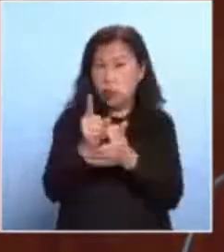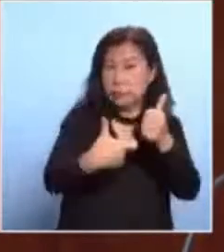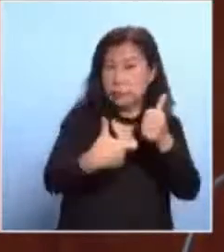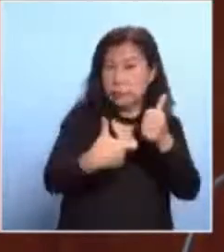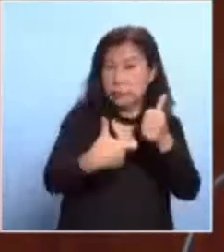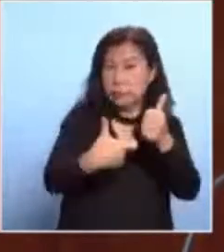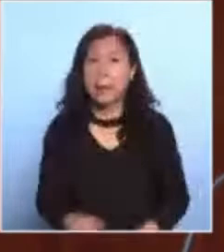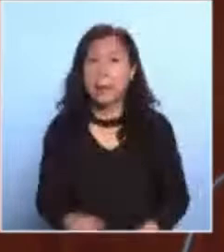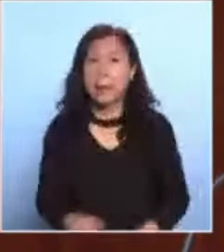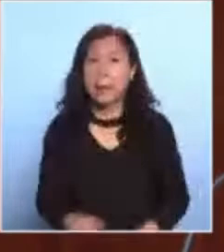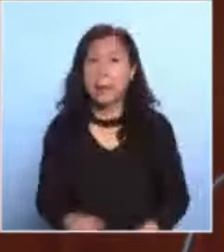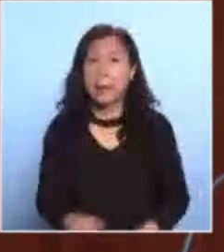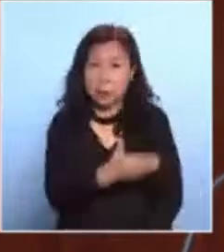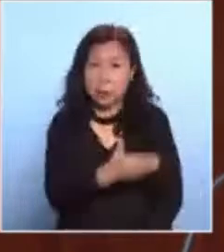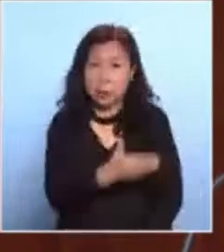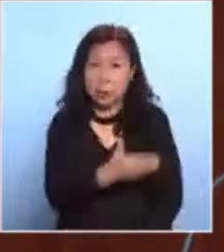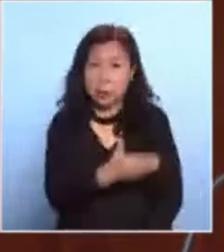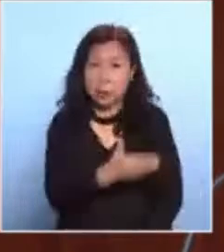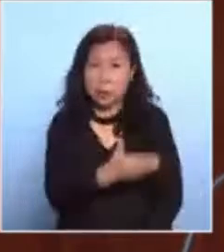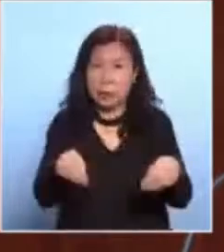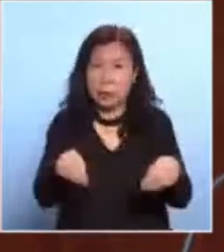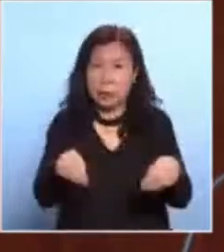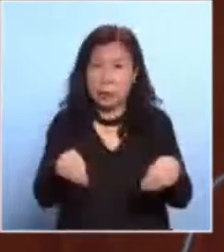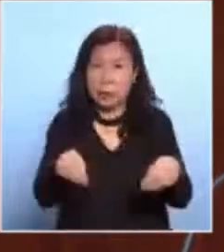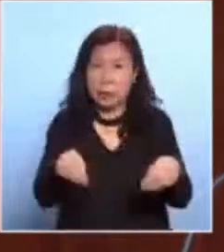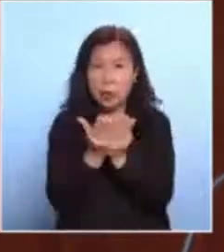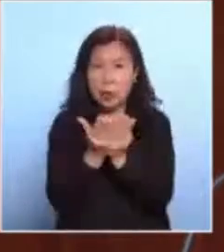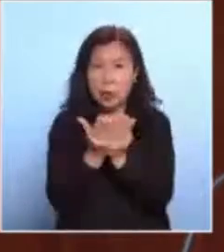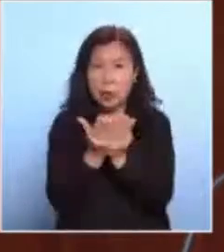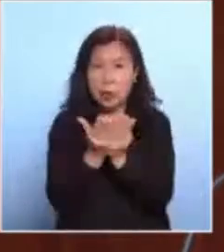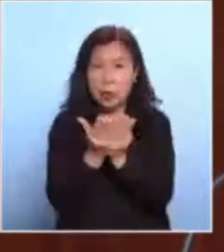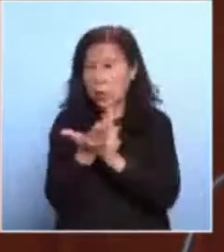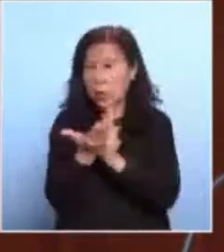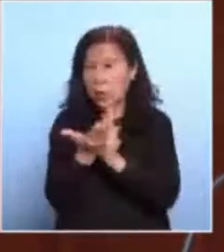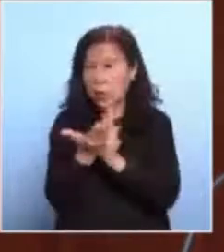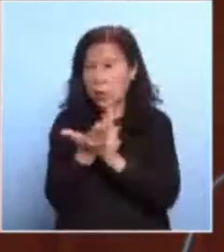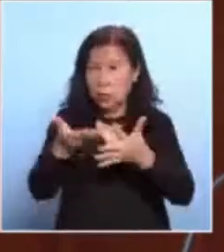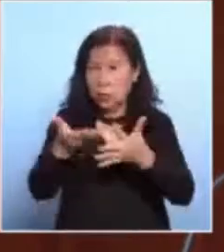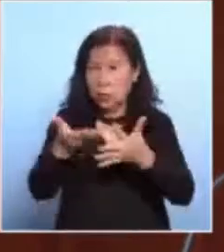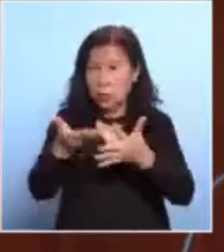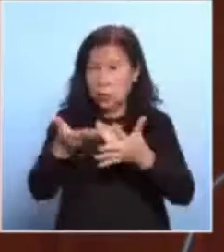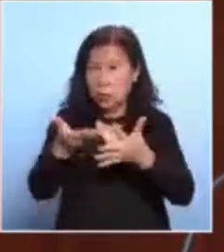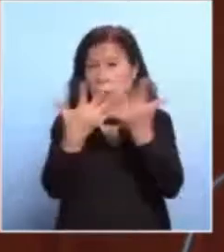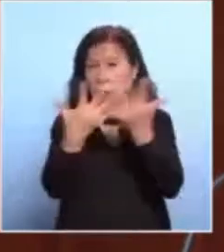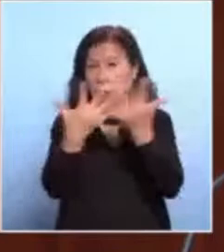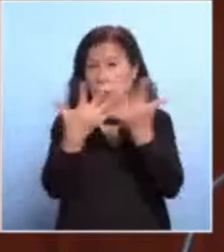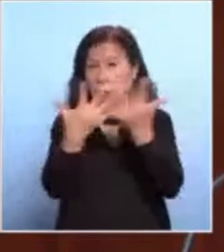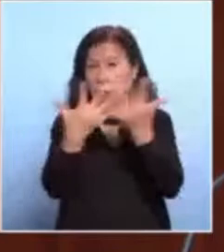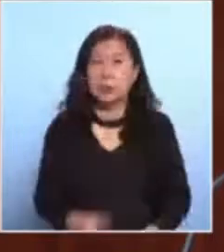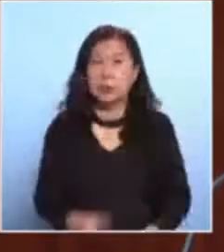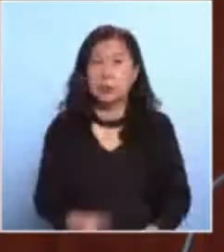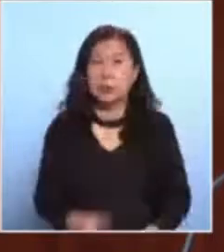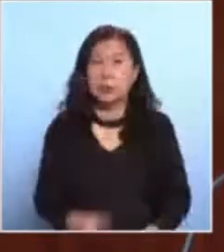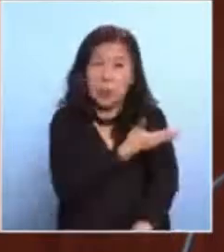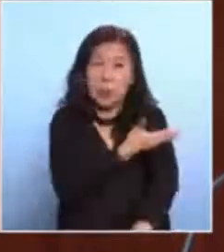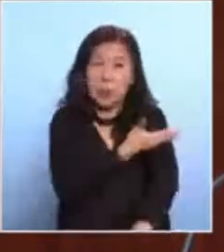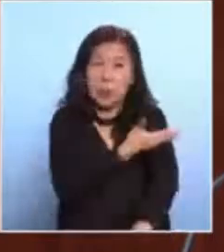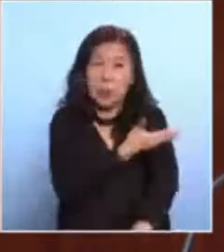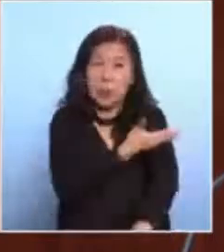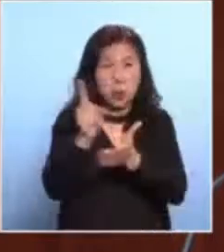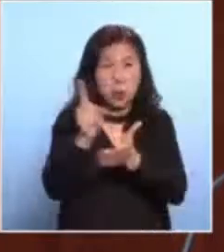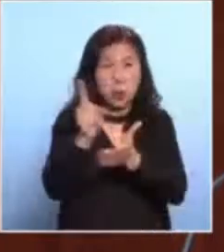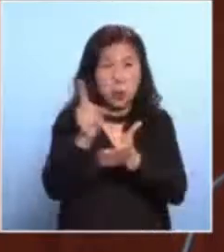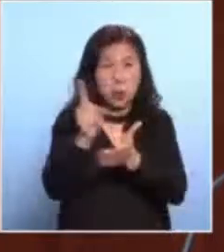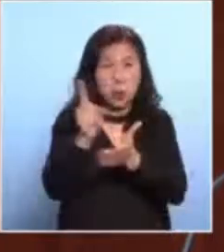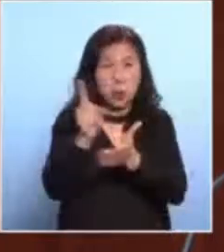particularly in enhancing professional knowledge of the staff and strengthening awareness of interdisciplinary